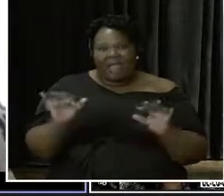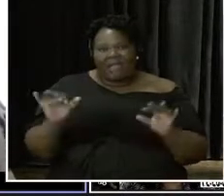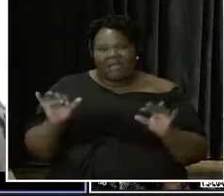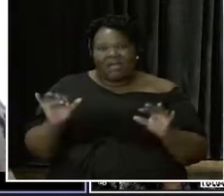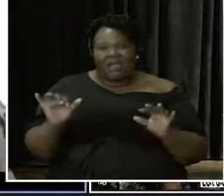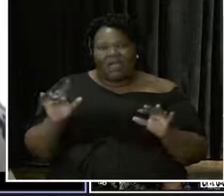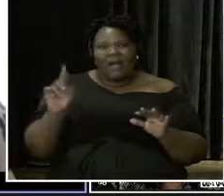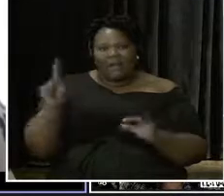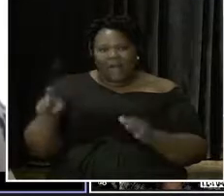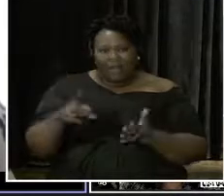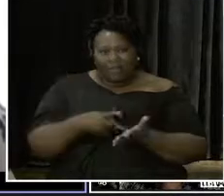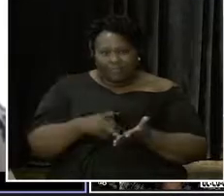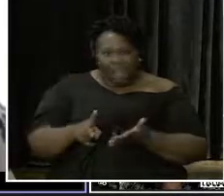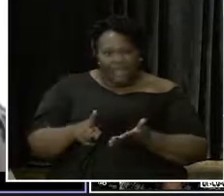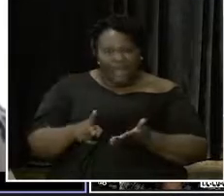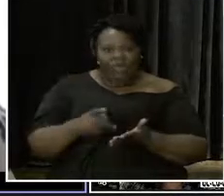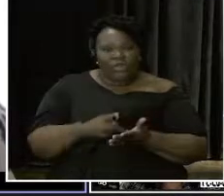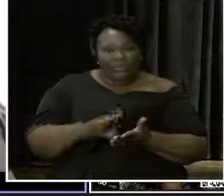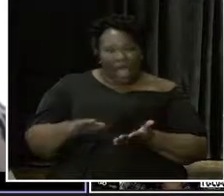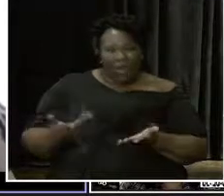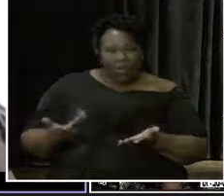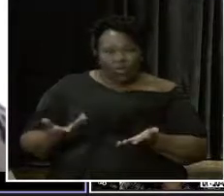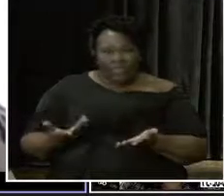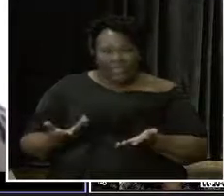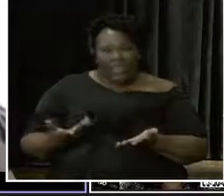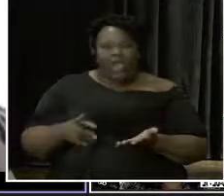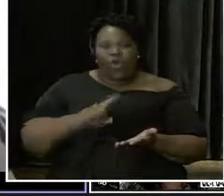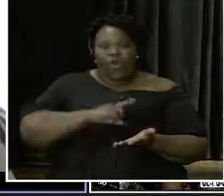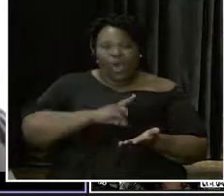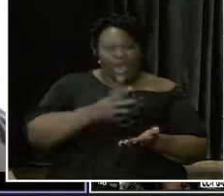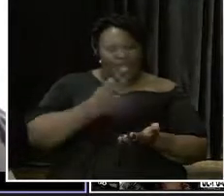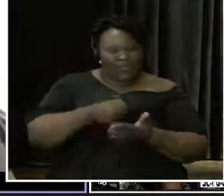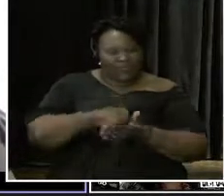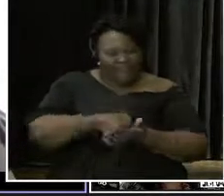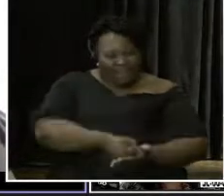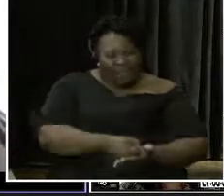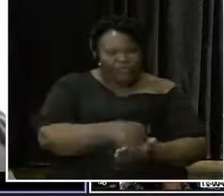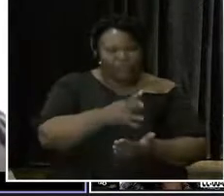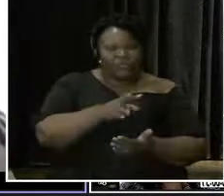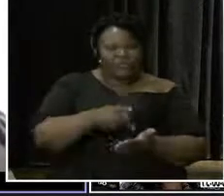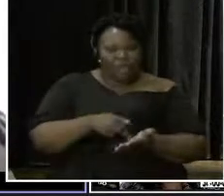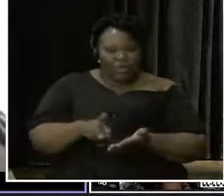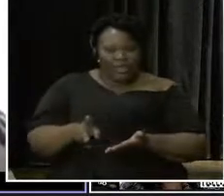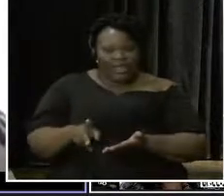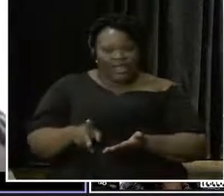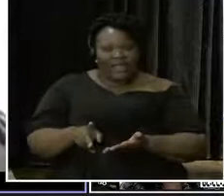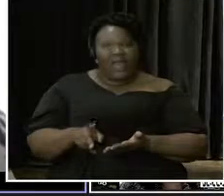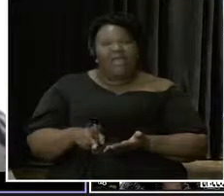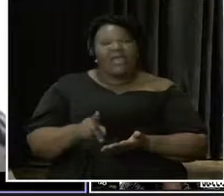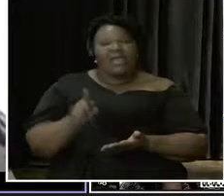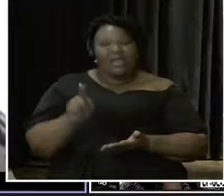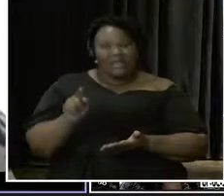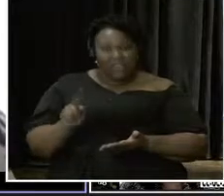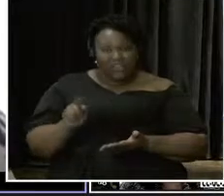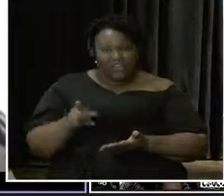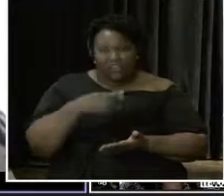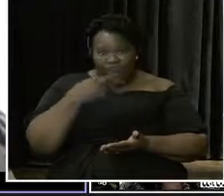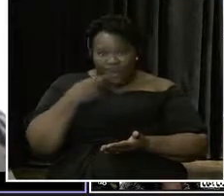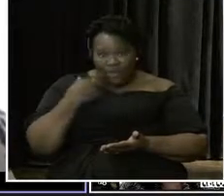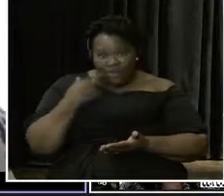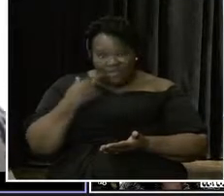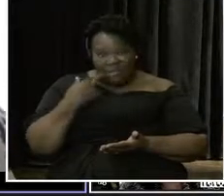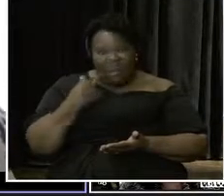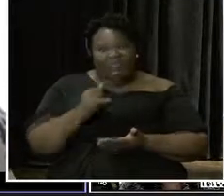us who aren't paying us because we don't force them to pay us. And I think that really is the crux of this